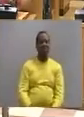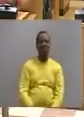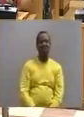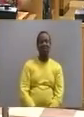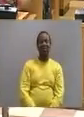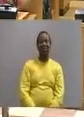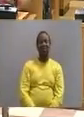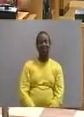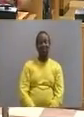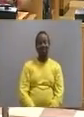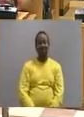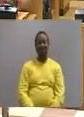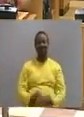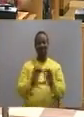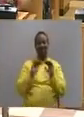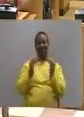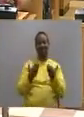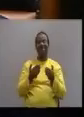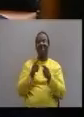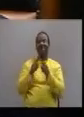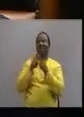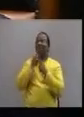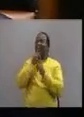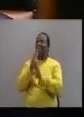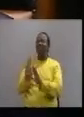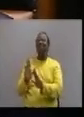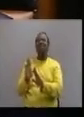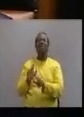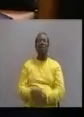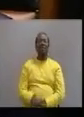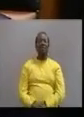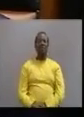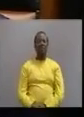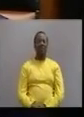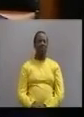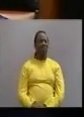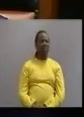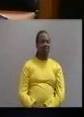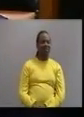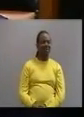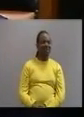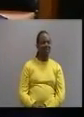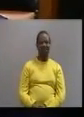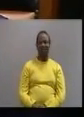Order, honourable members. Order. The